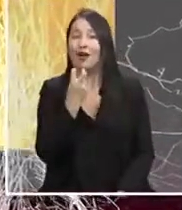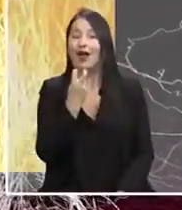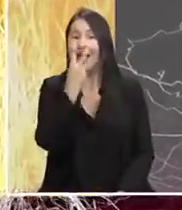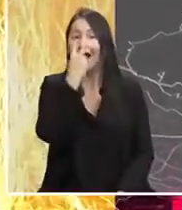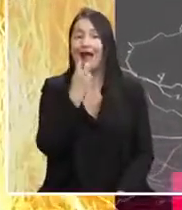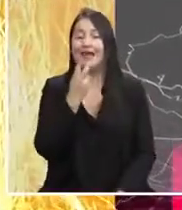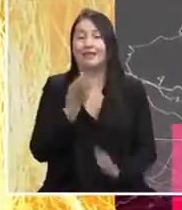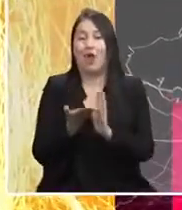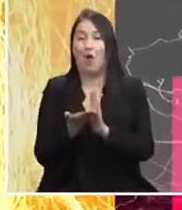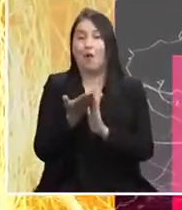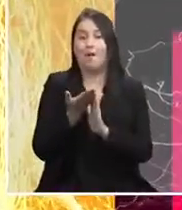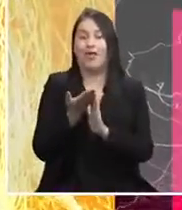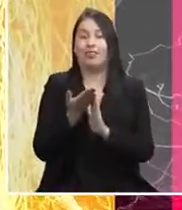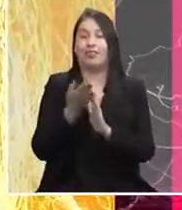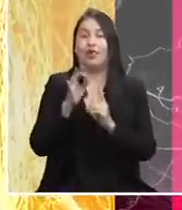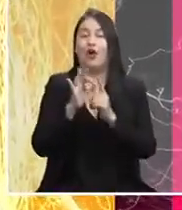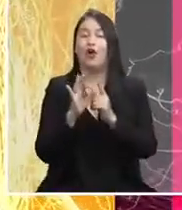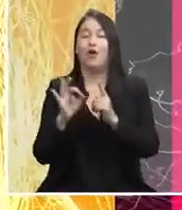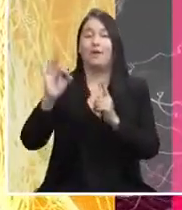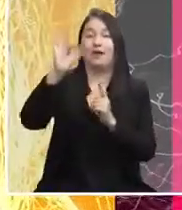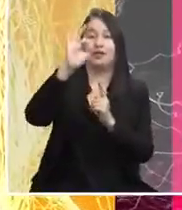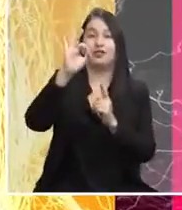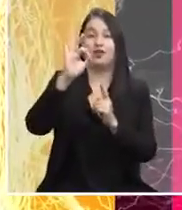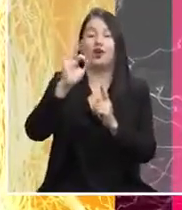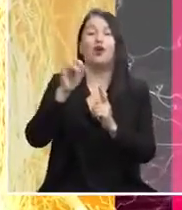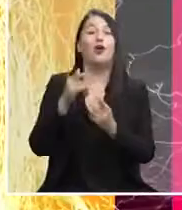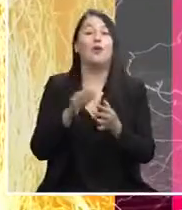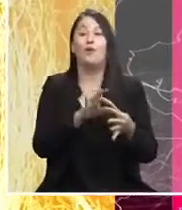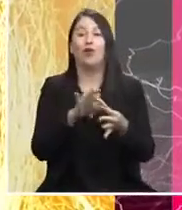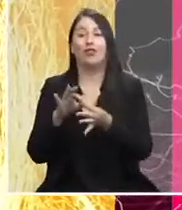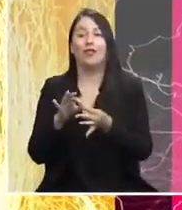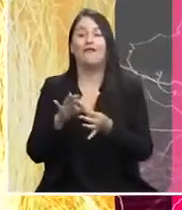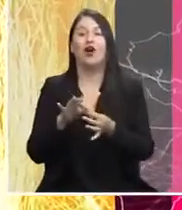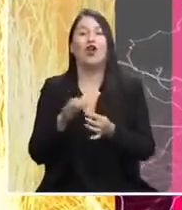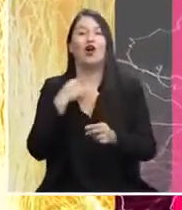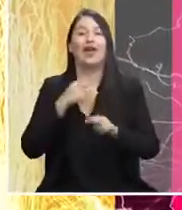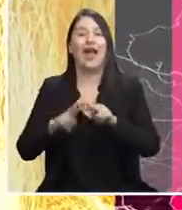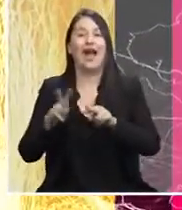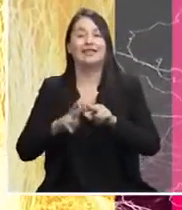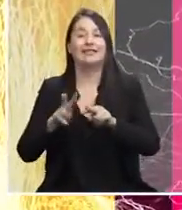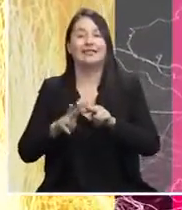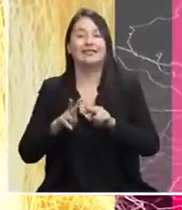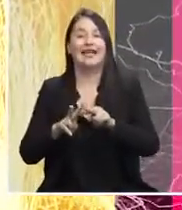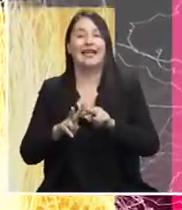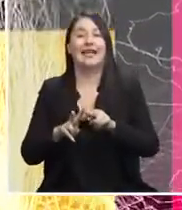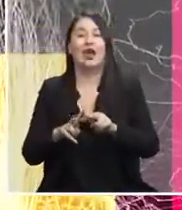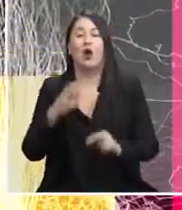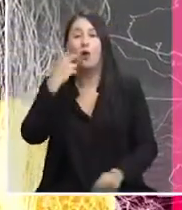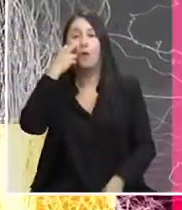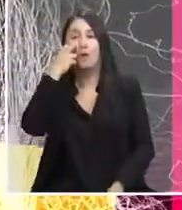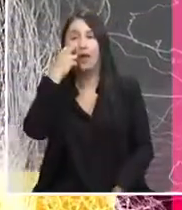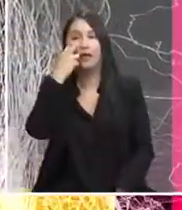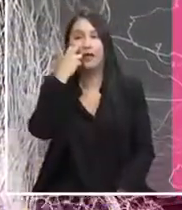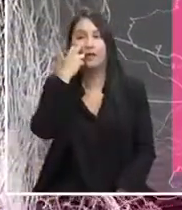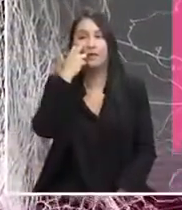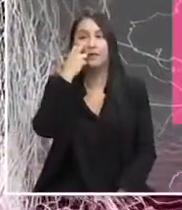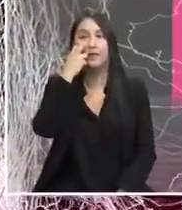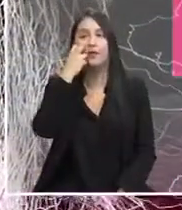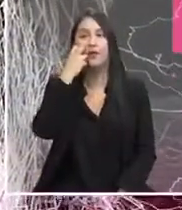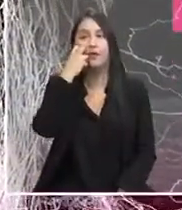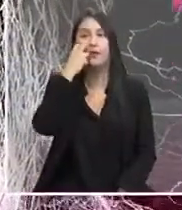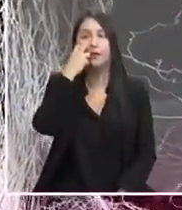now for approximately 1.1 degrees C of warming since the period between 1850 and